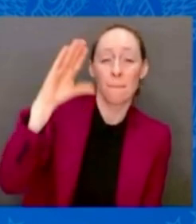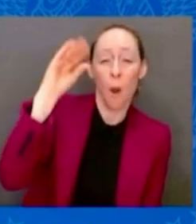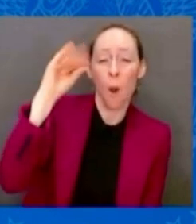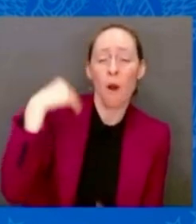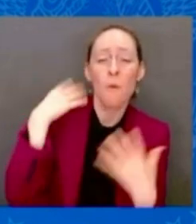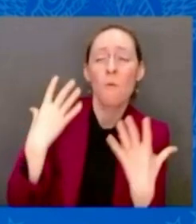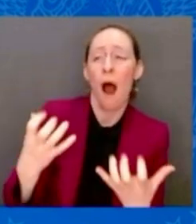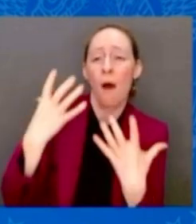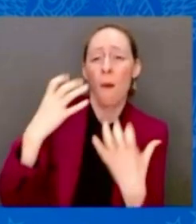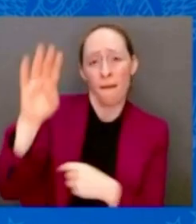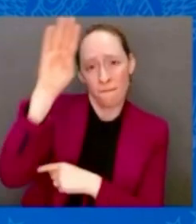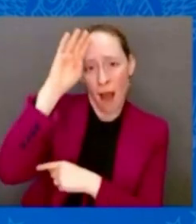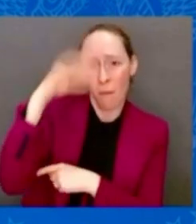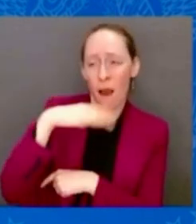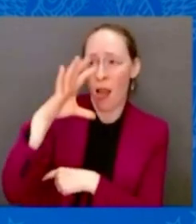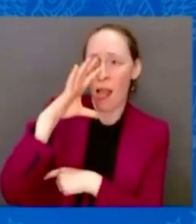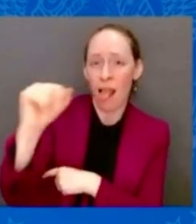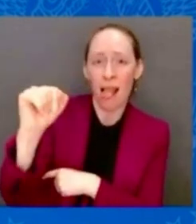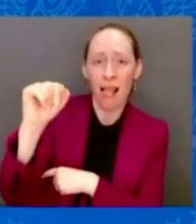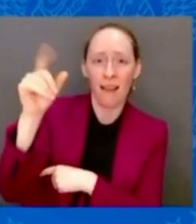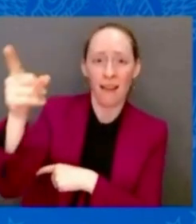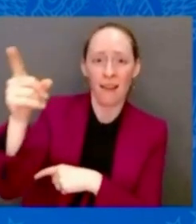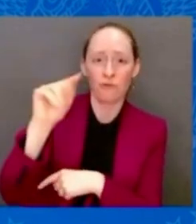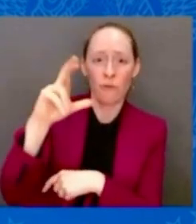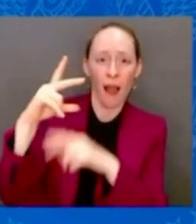rest is history.